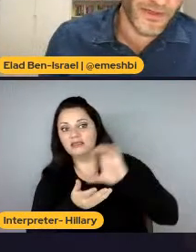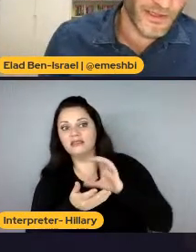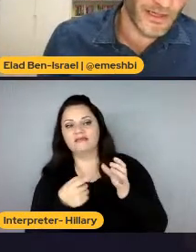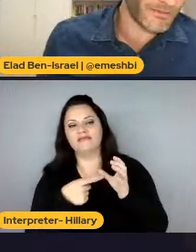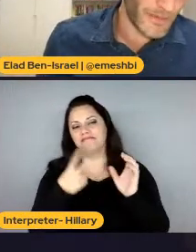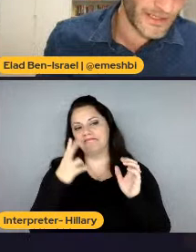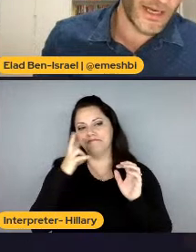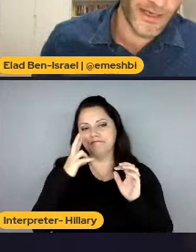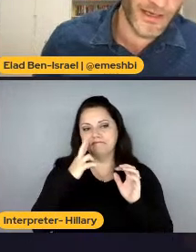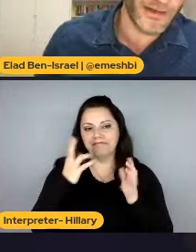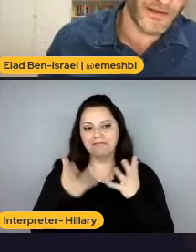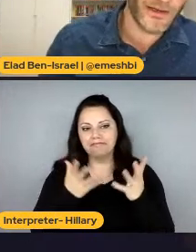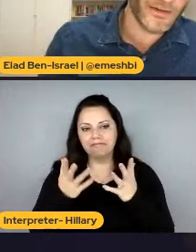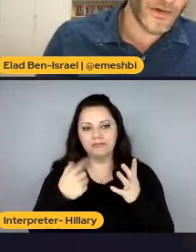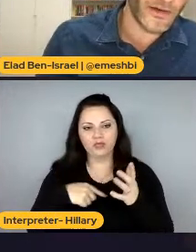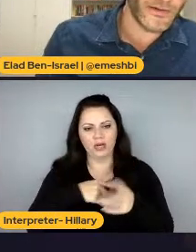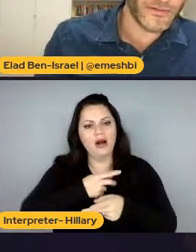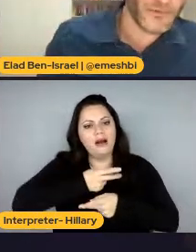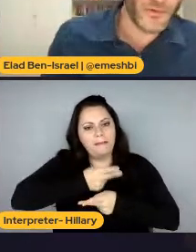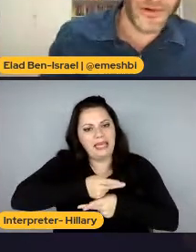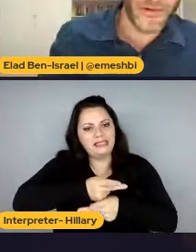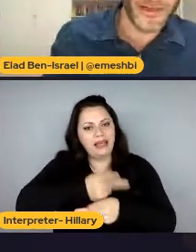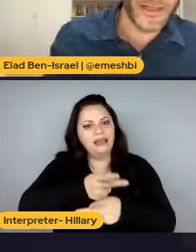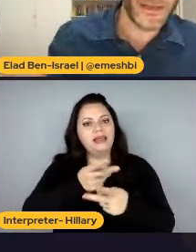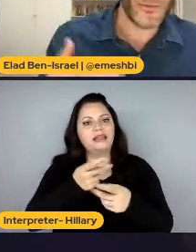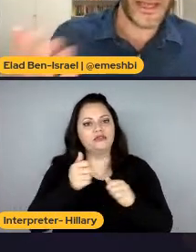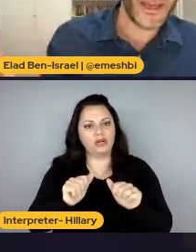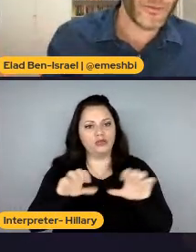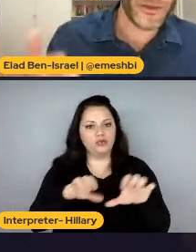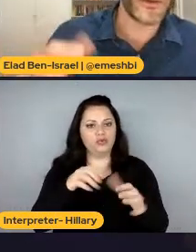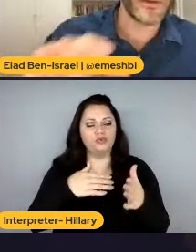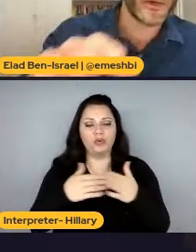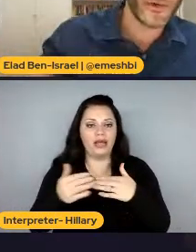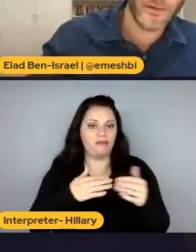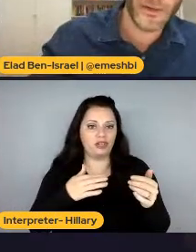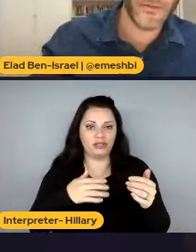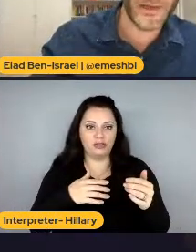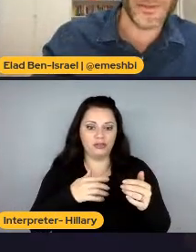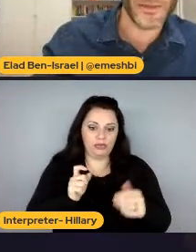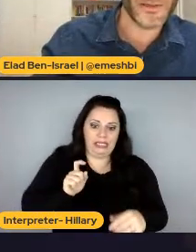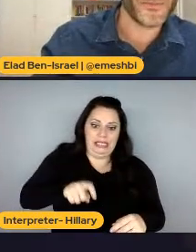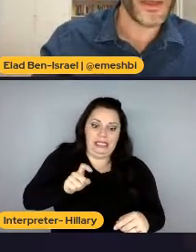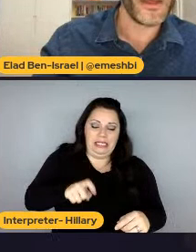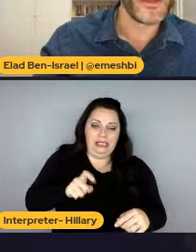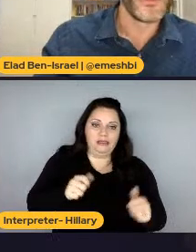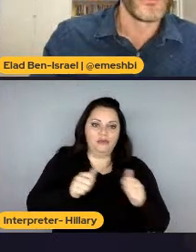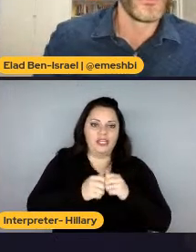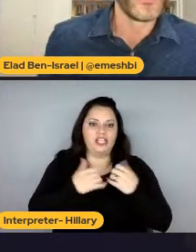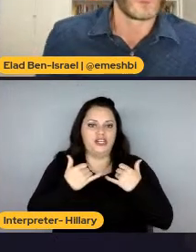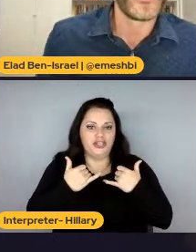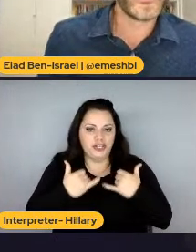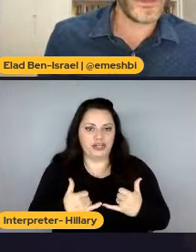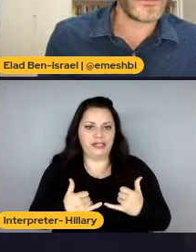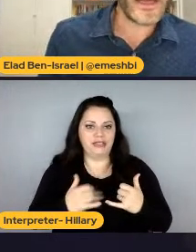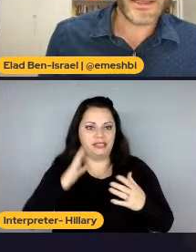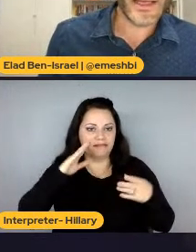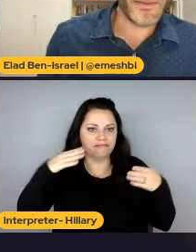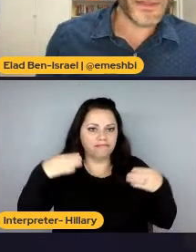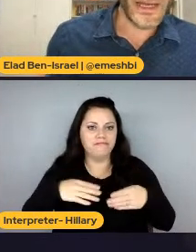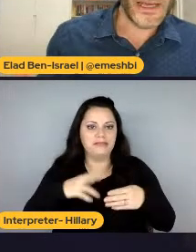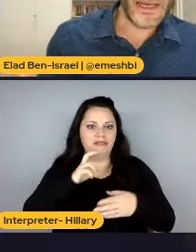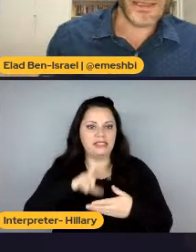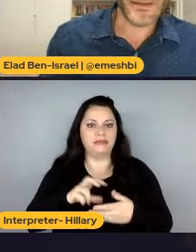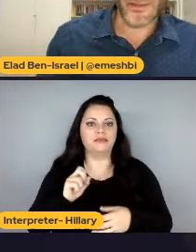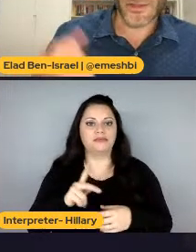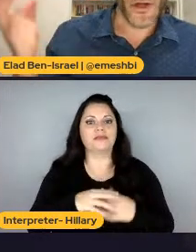still obviously maintaining it and trying to do whatever we can with the current investment. Okay, next